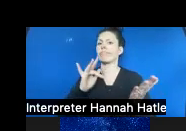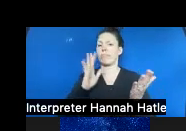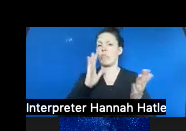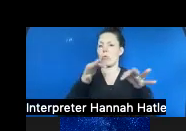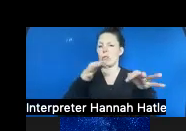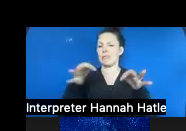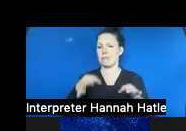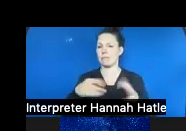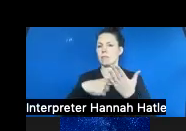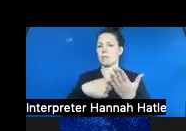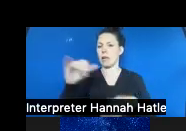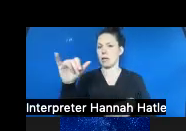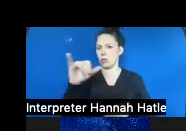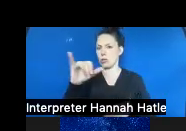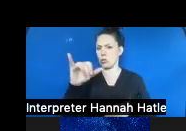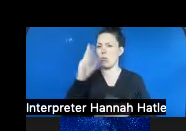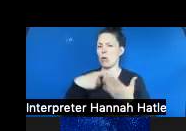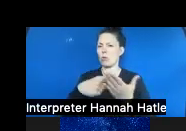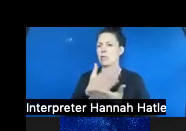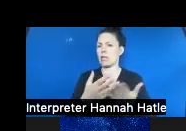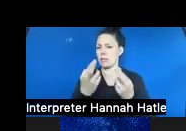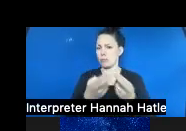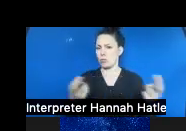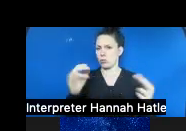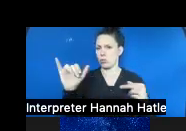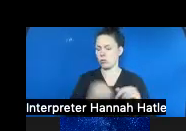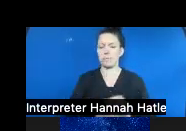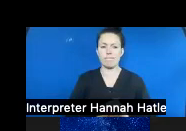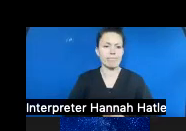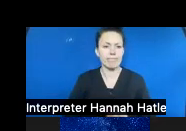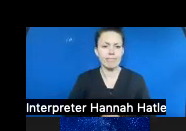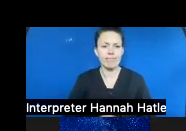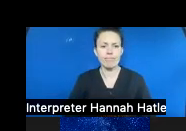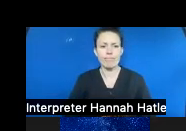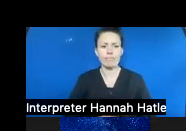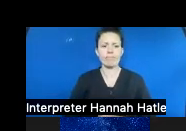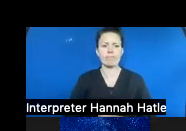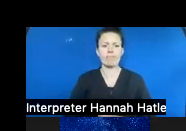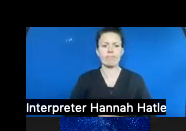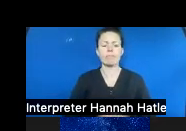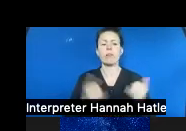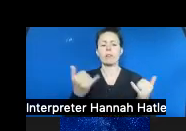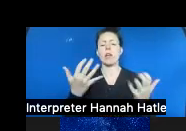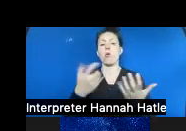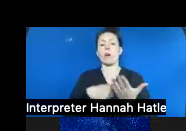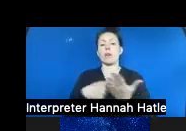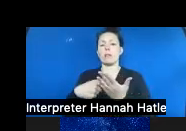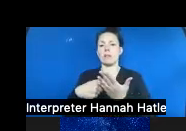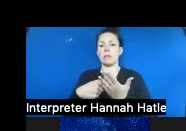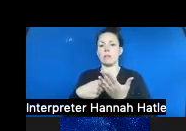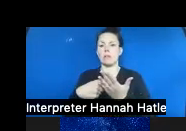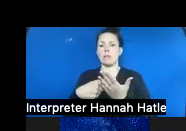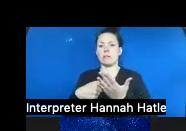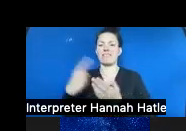wonderful resources to kind of talk about the nooks and crannies of that. We also want to talk about trauma-informed. 1